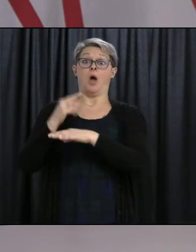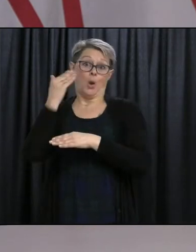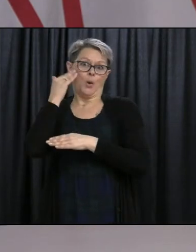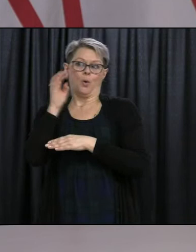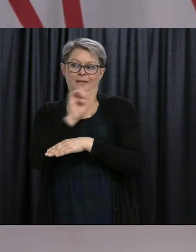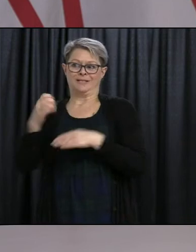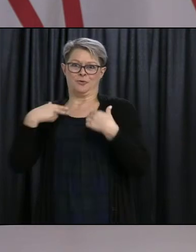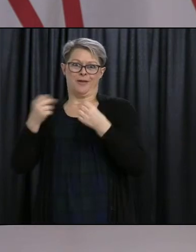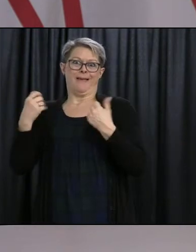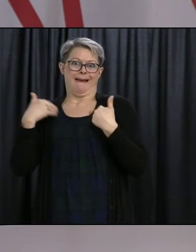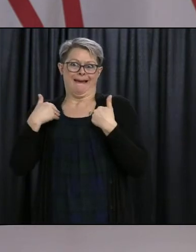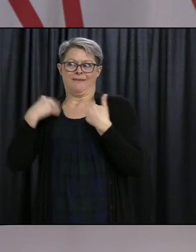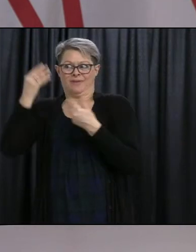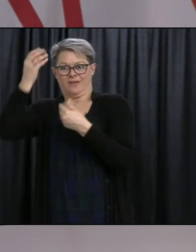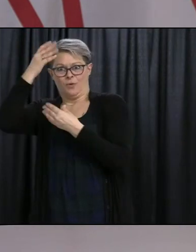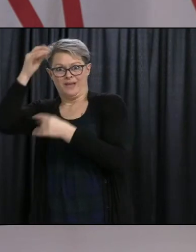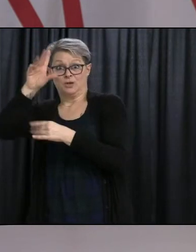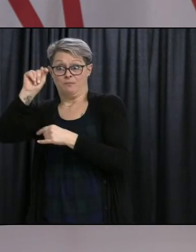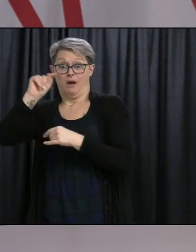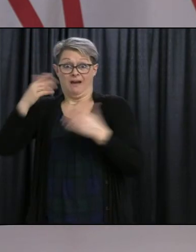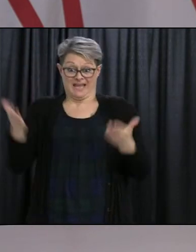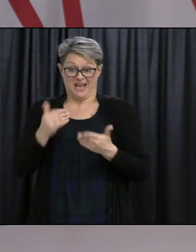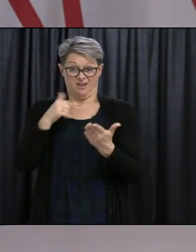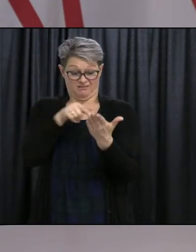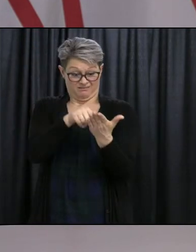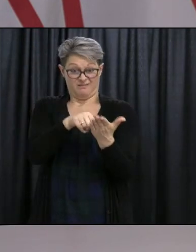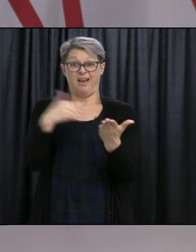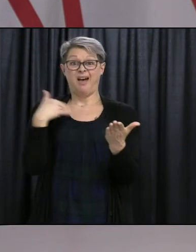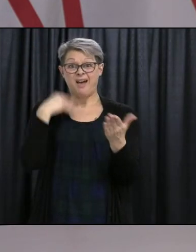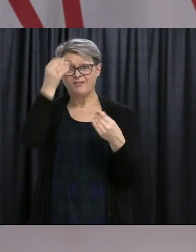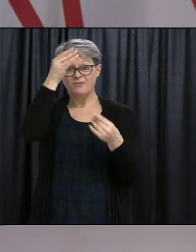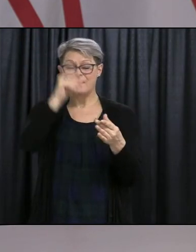don't have that detailed information at this point.